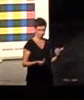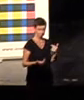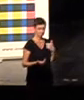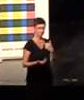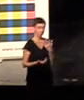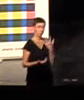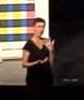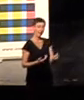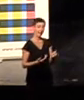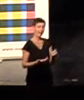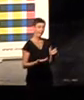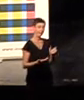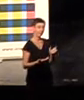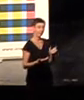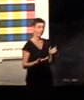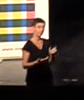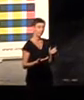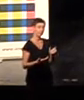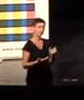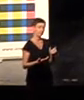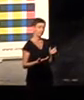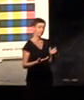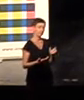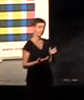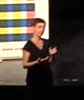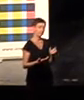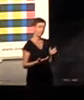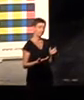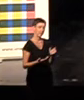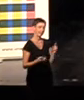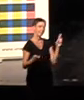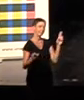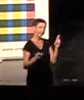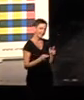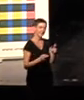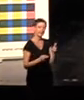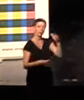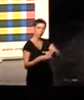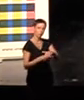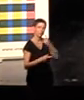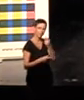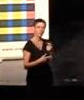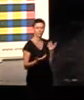toen hij de lesimpulsen possible door legitimate de les implosion possible